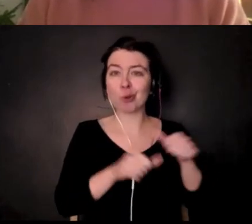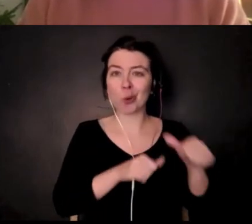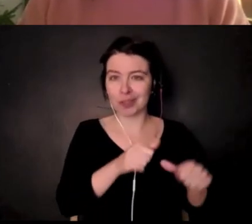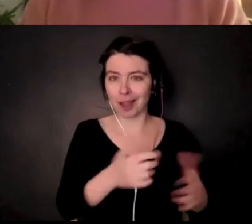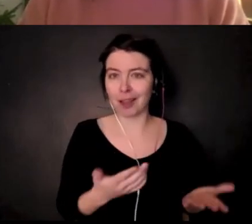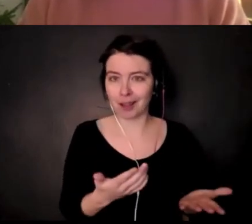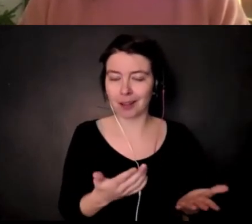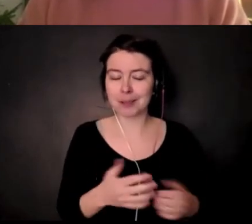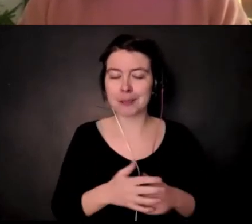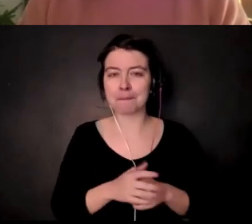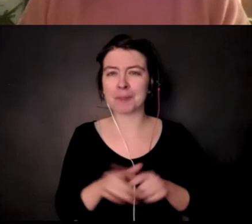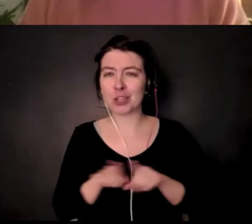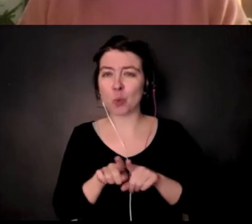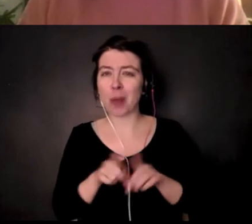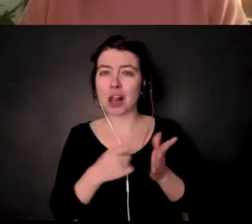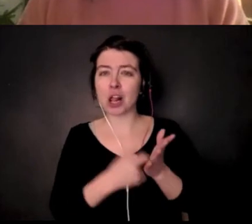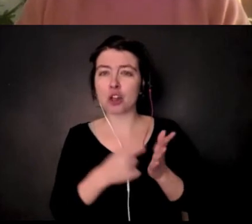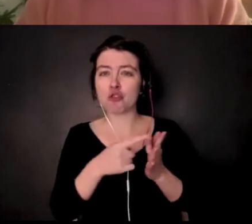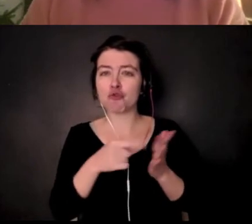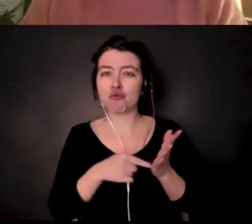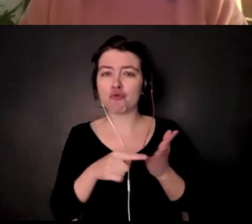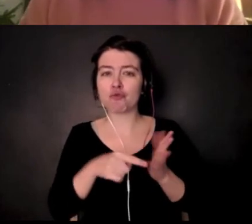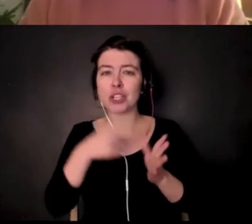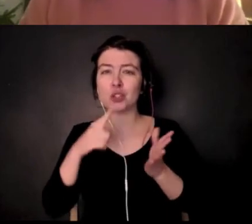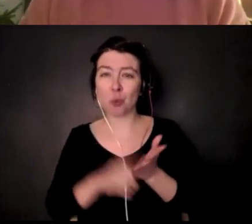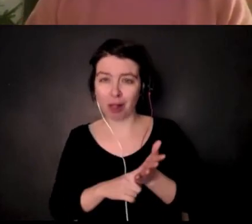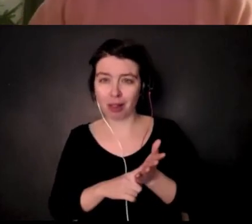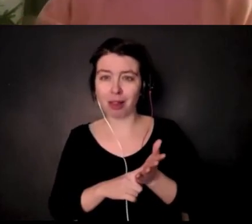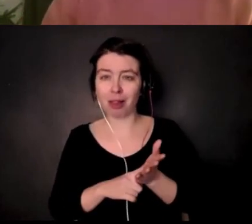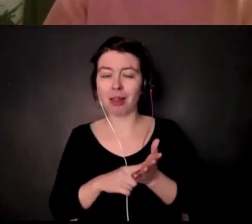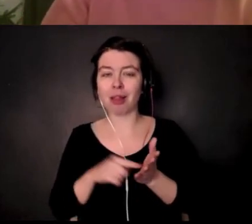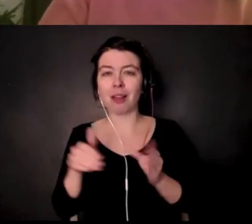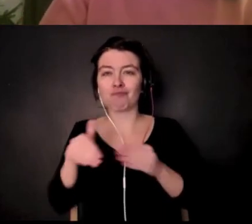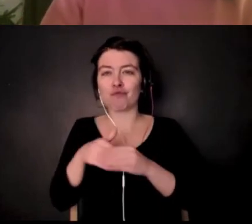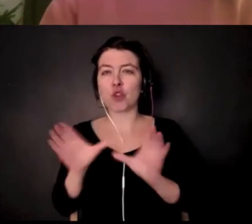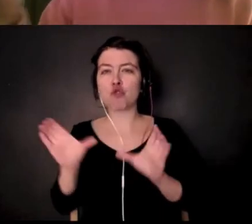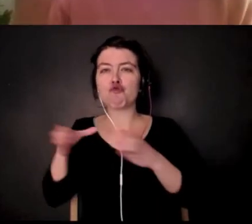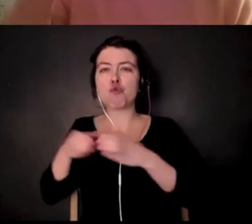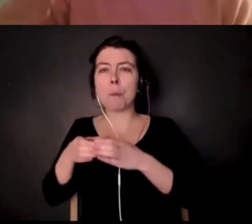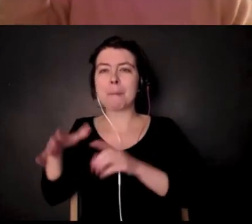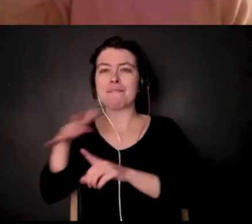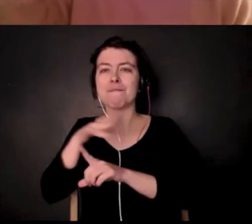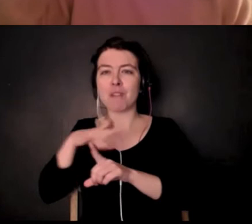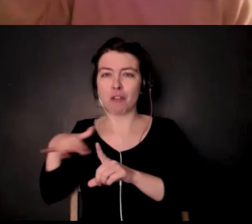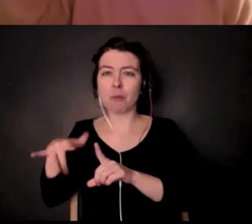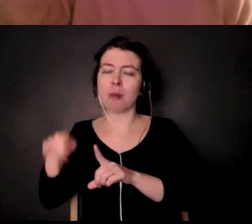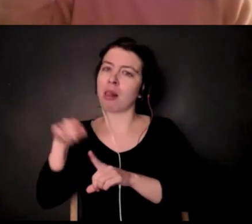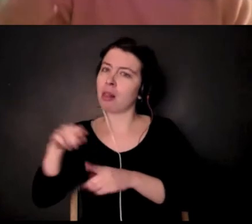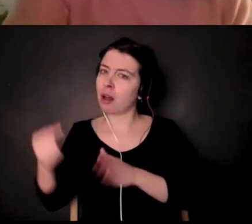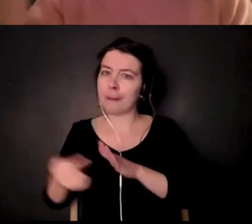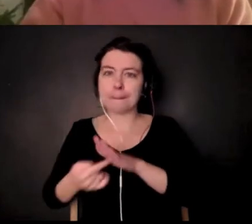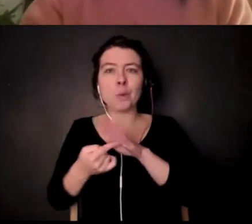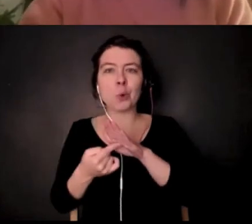of with my family. I'm trying to think about the ways that I carry certain traditions